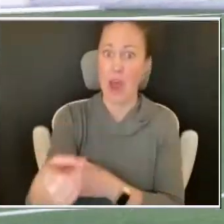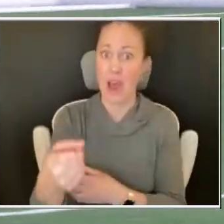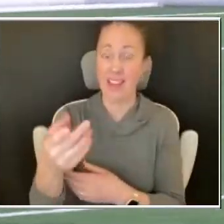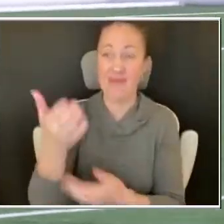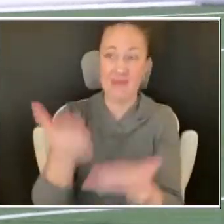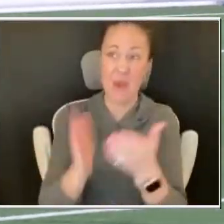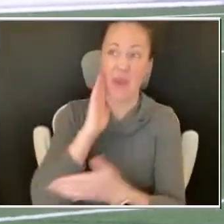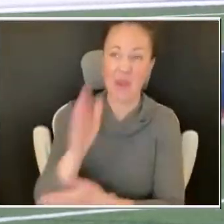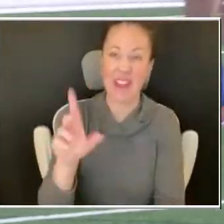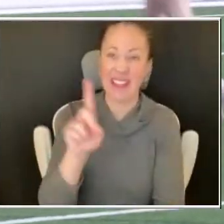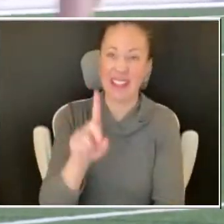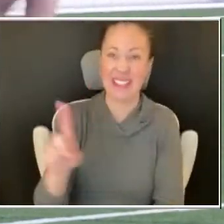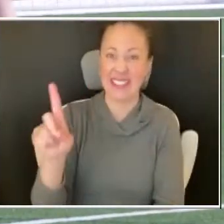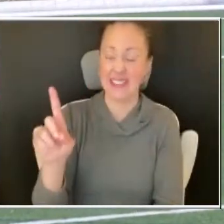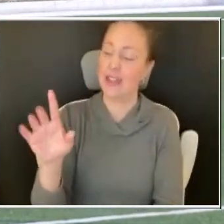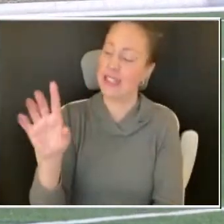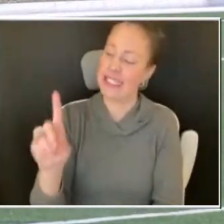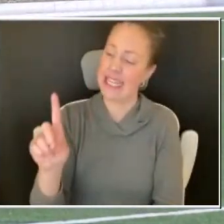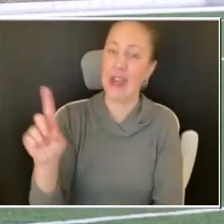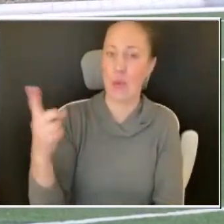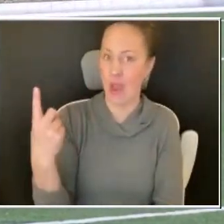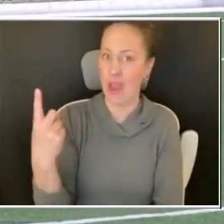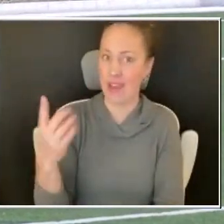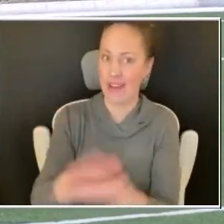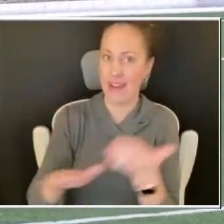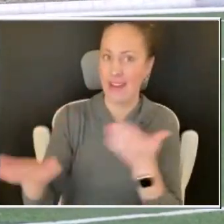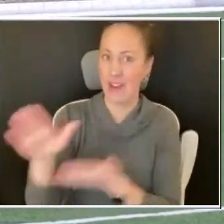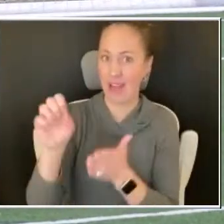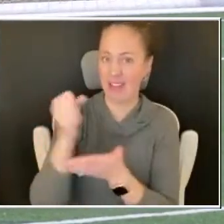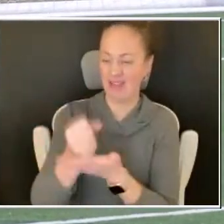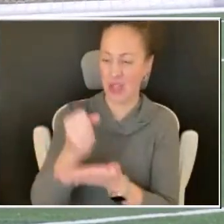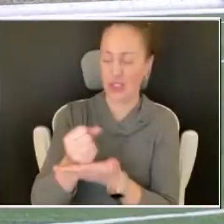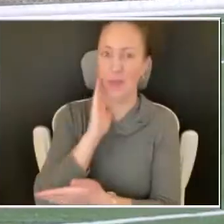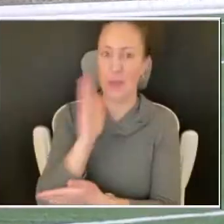scholarship with her name on it. Good job, Kate.